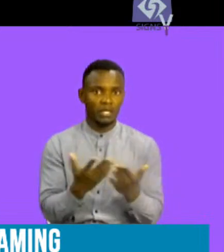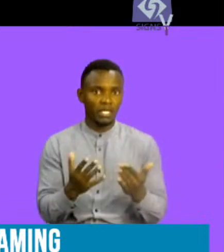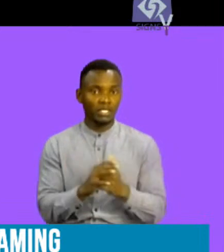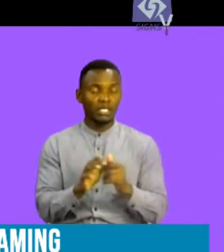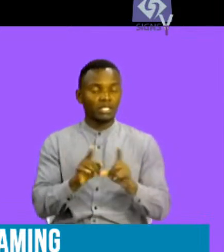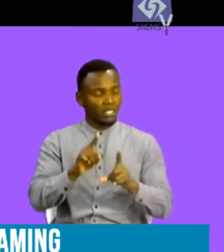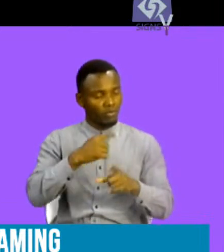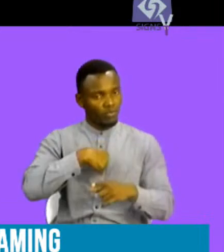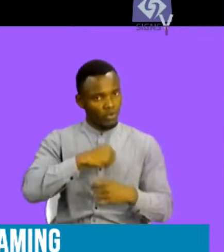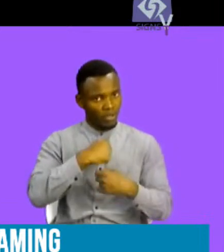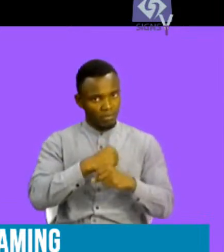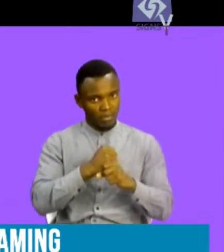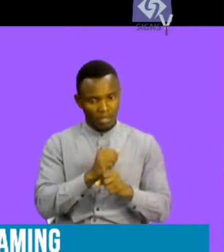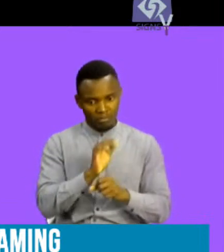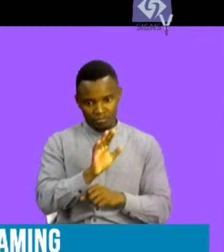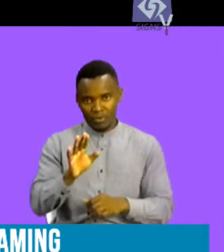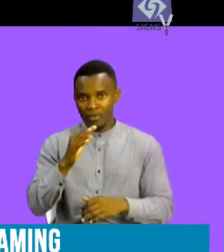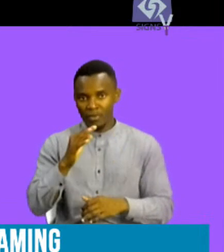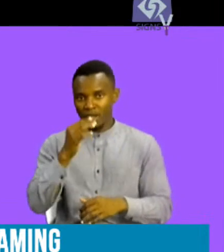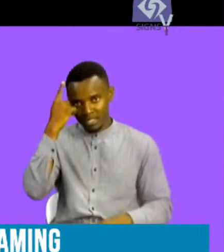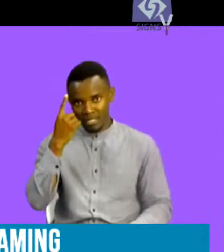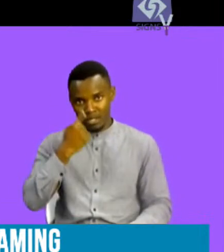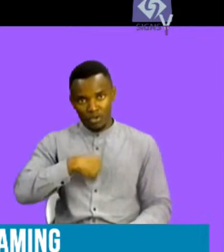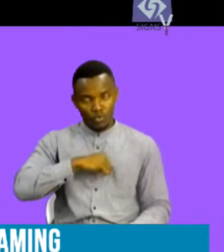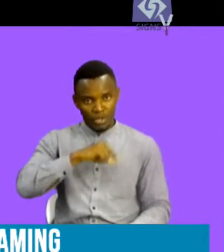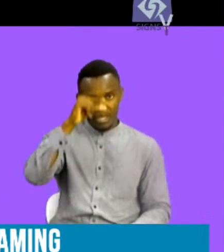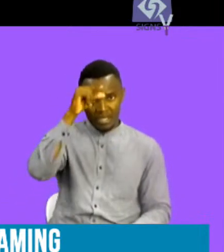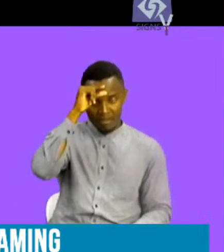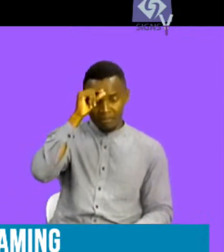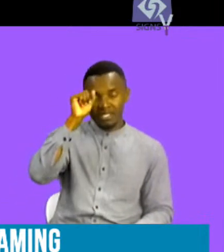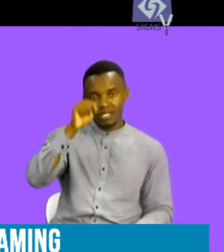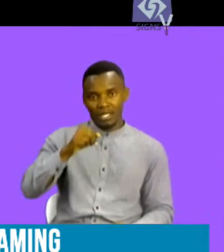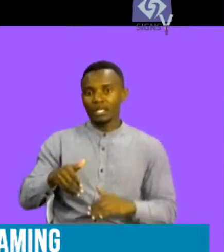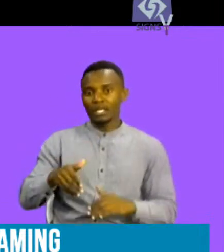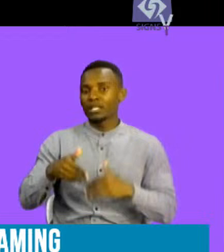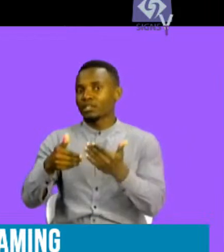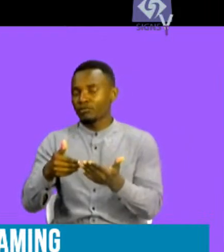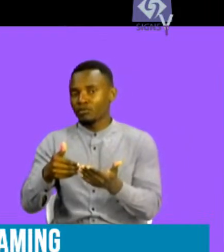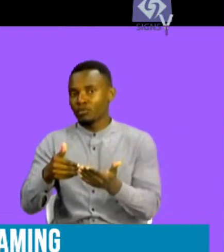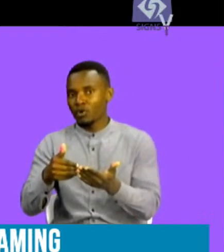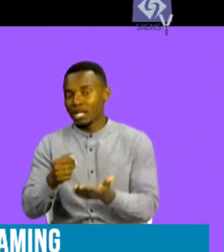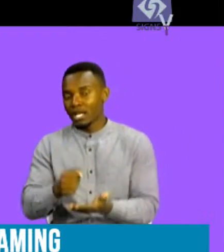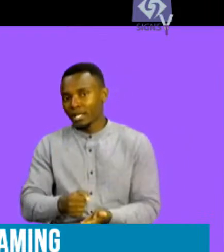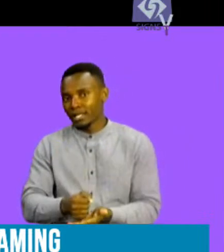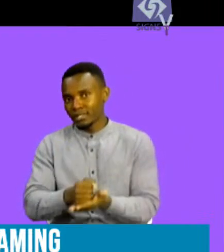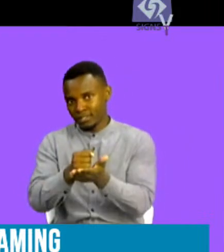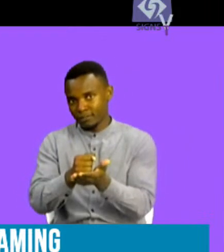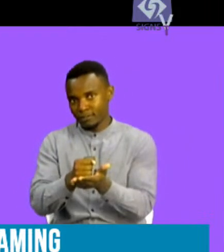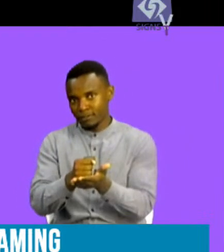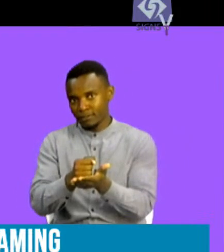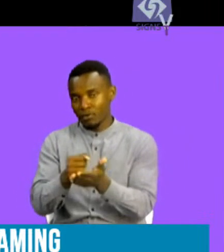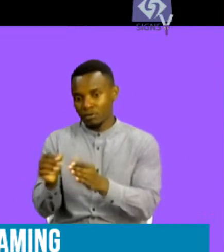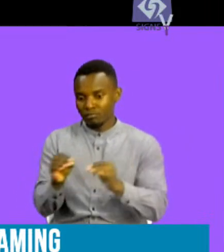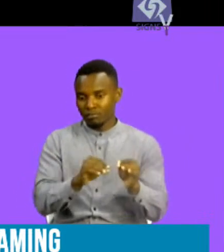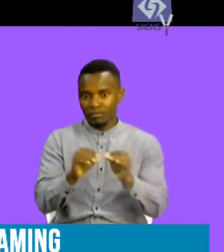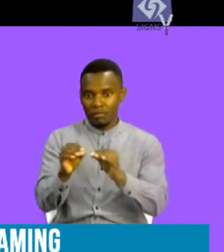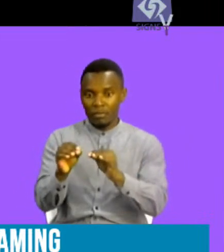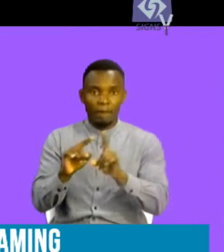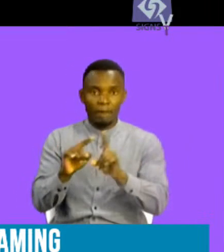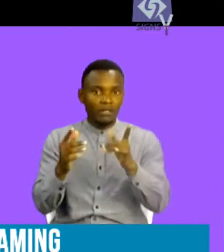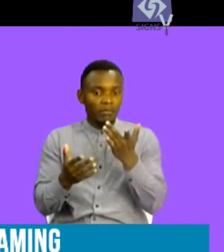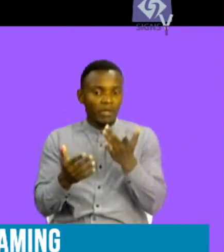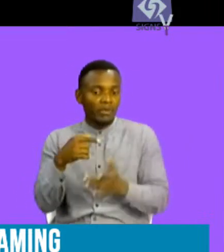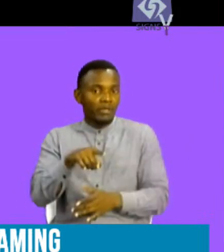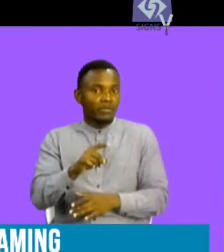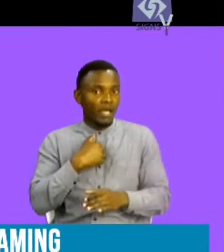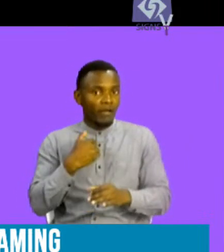we as a government and the partner are able to give the mobility appliance, but there could be other socio-economic issues that the person with